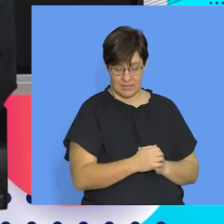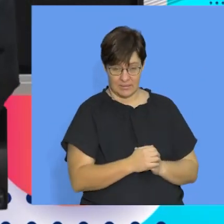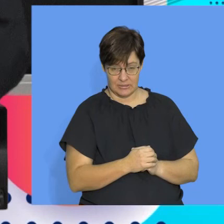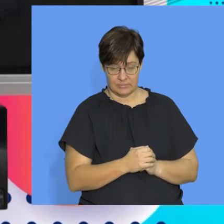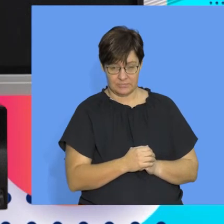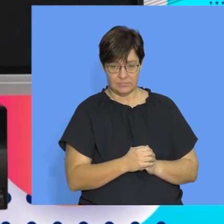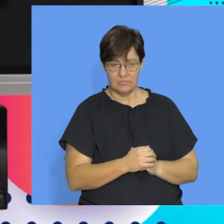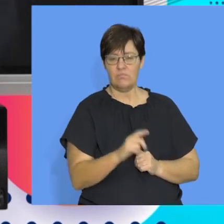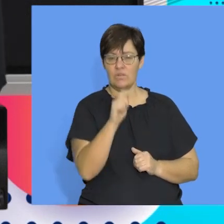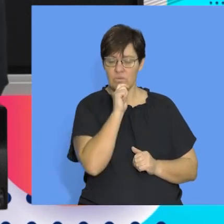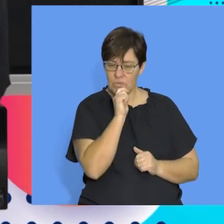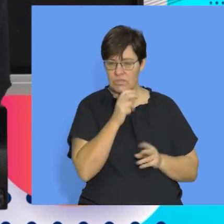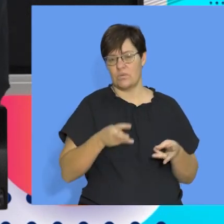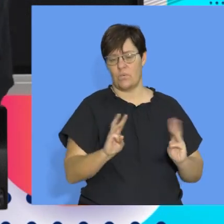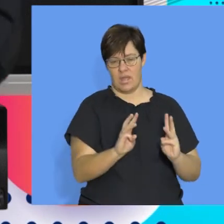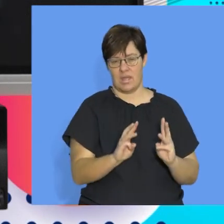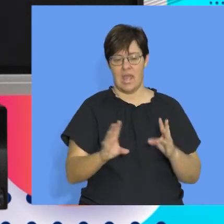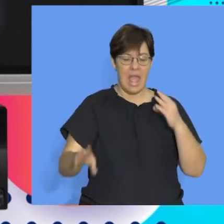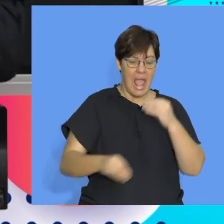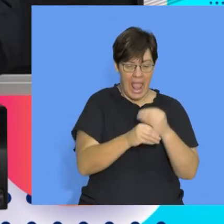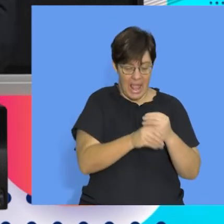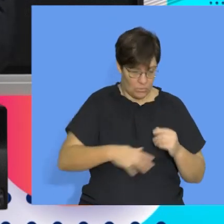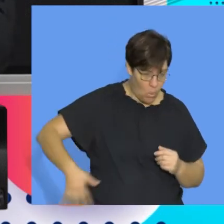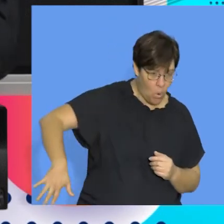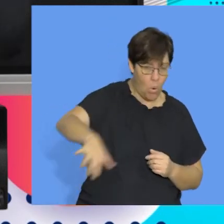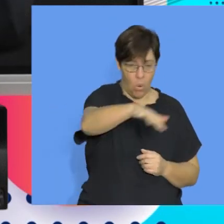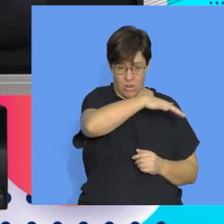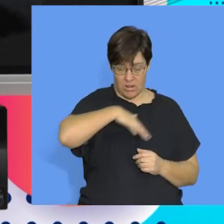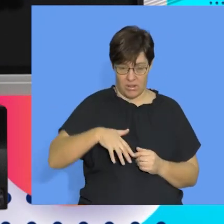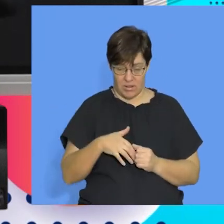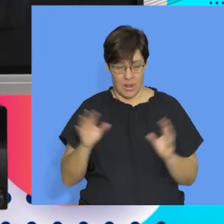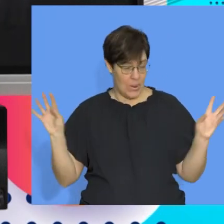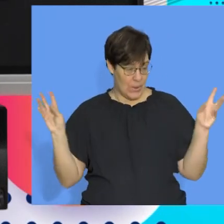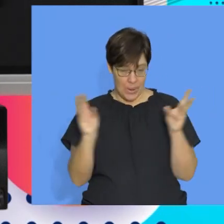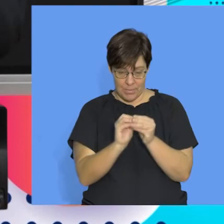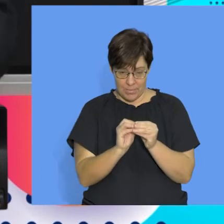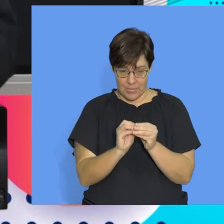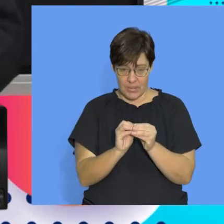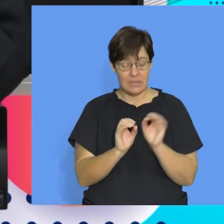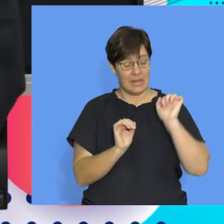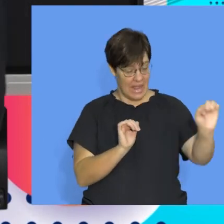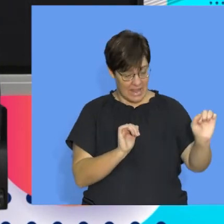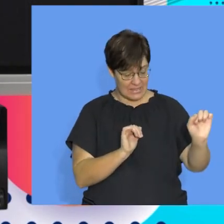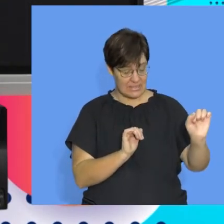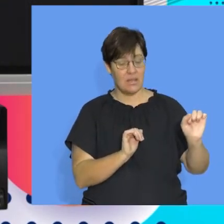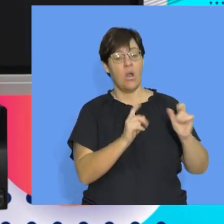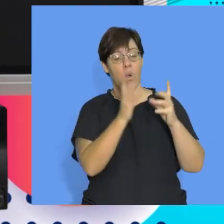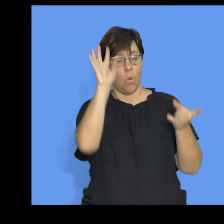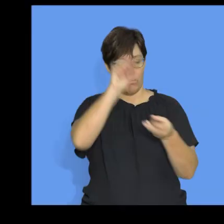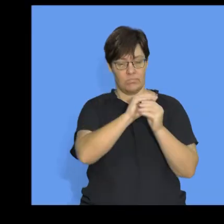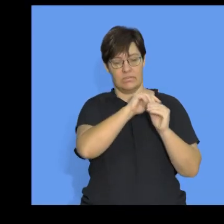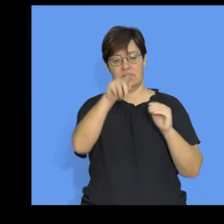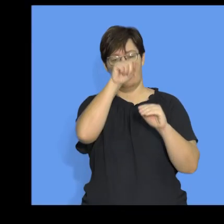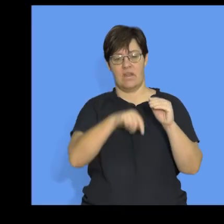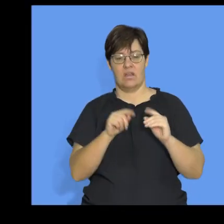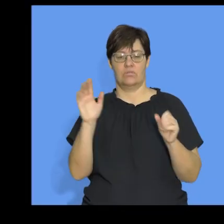this technique, add the floor space of the entire premises and then take the factory over the total.